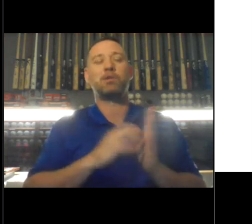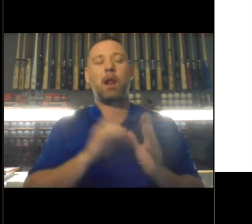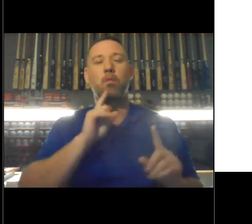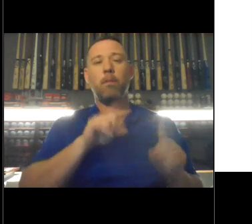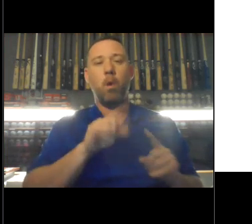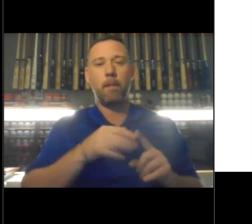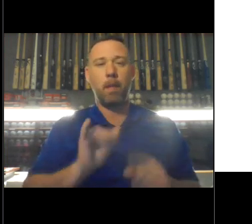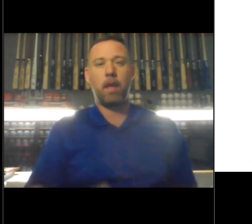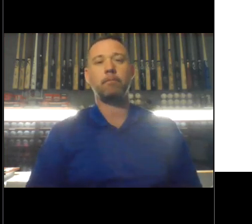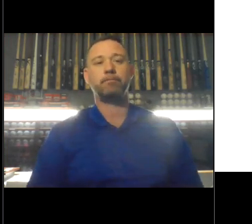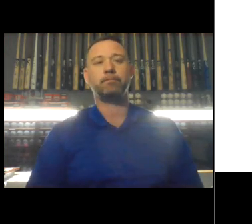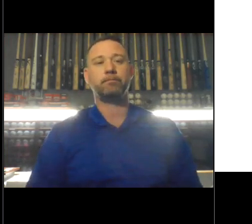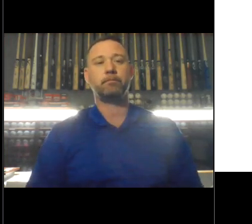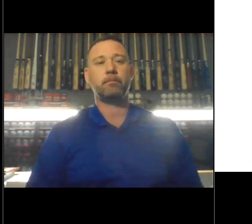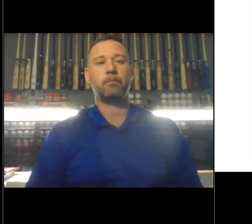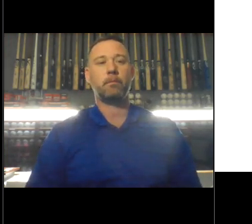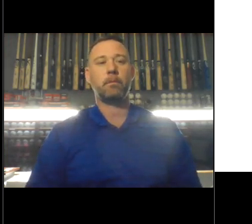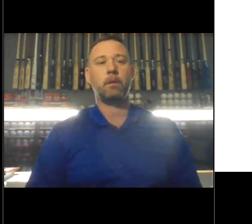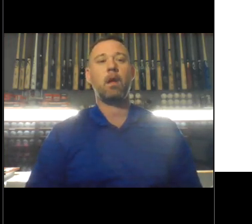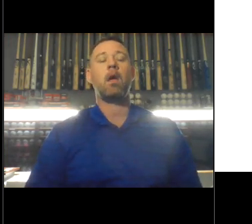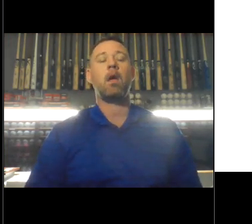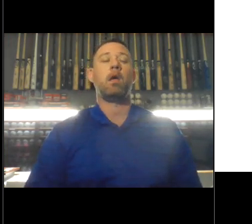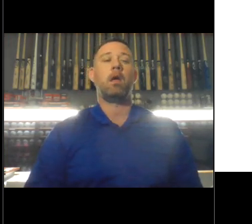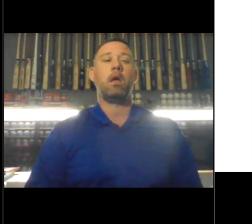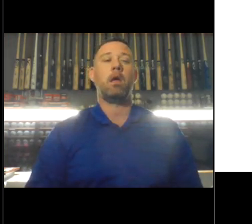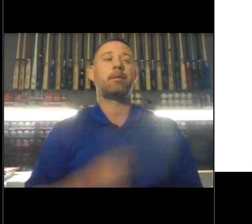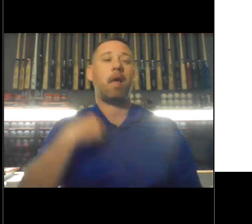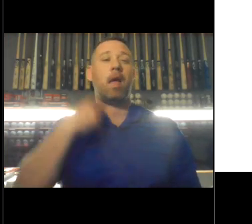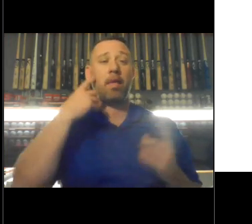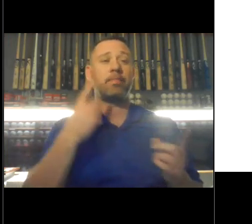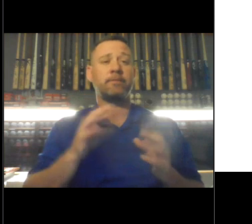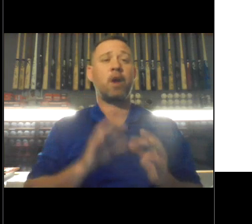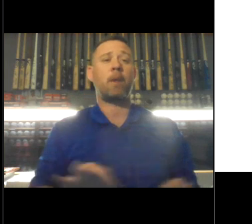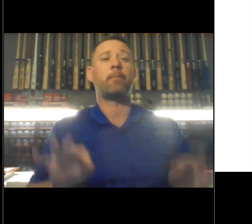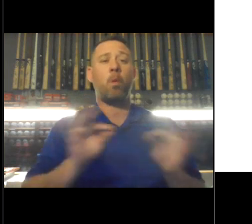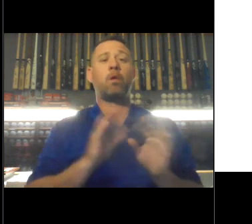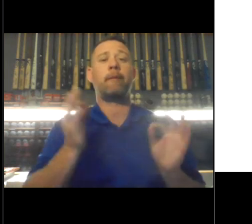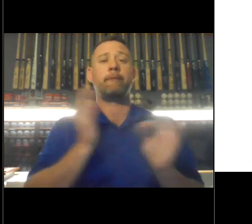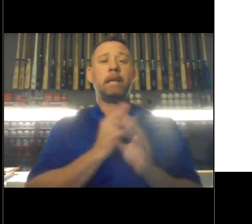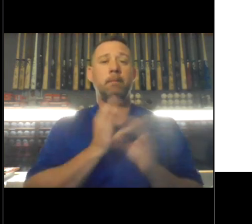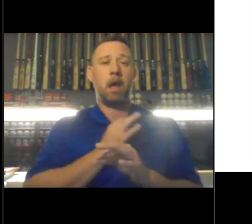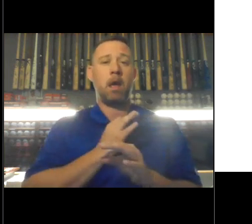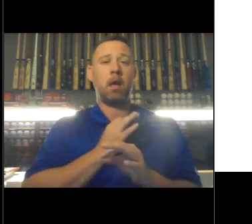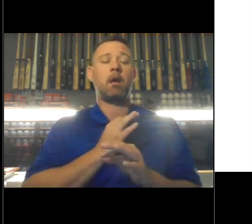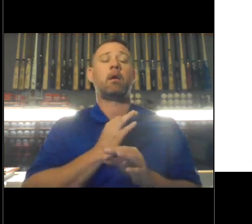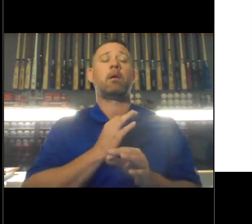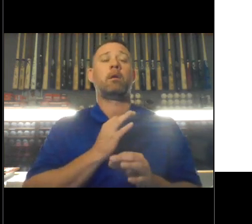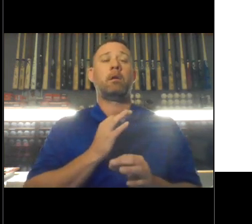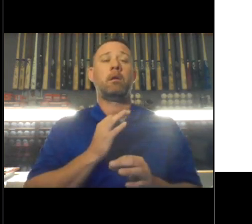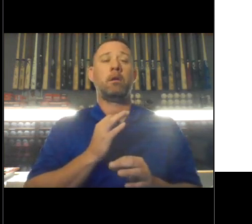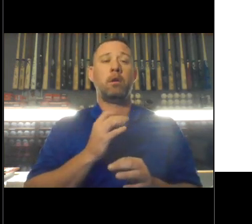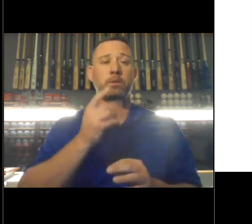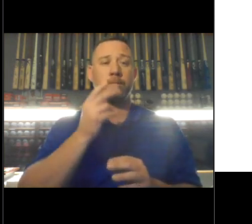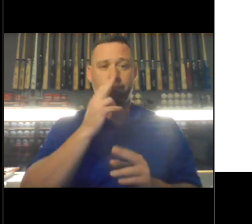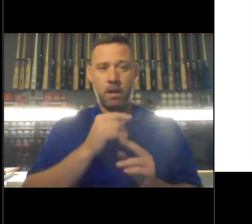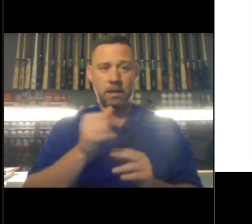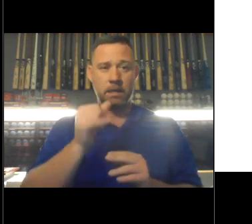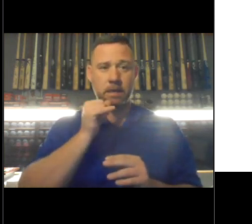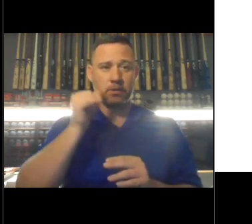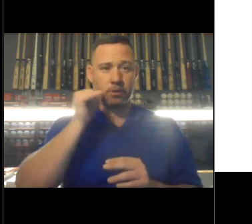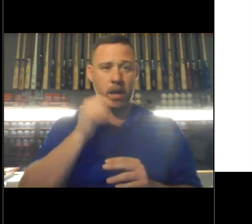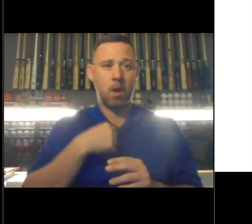just finally, Marlon, I think it's like a very important, feedback loops. It was funny, yesterday when I was